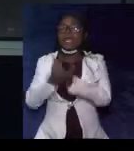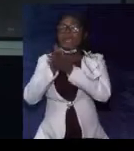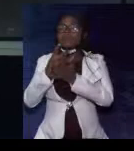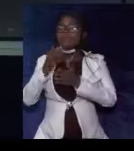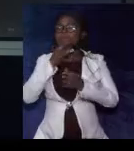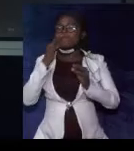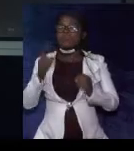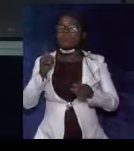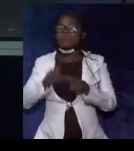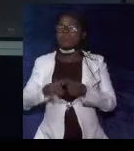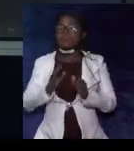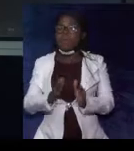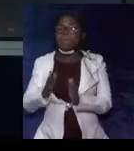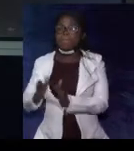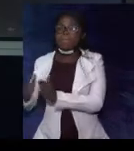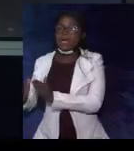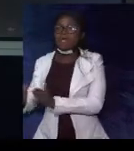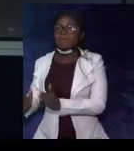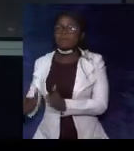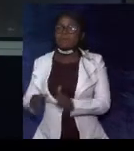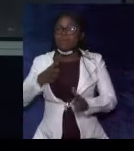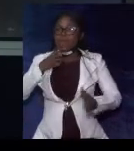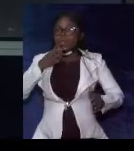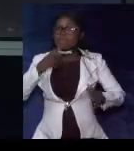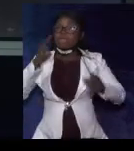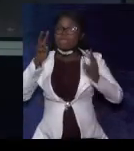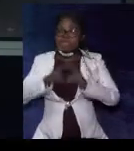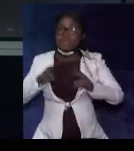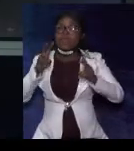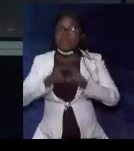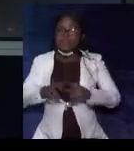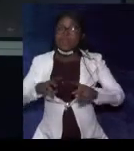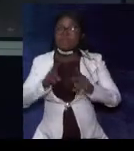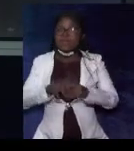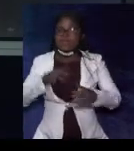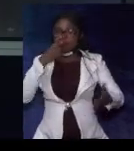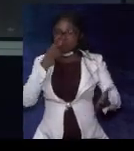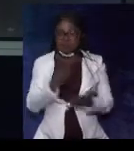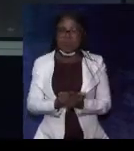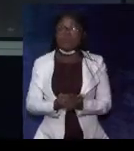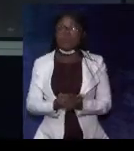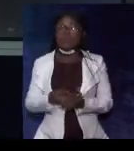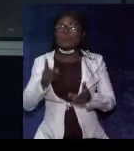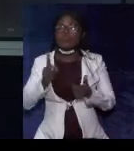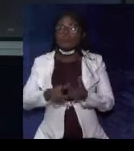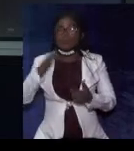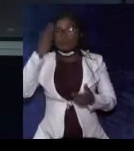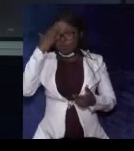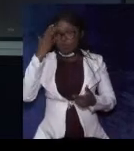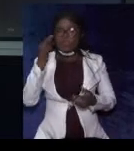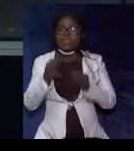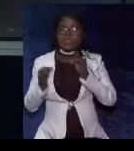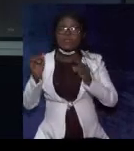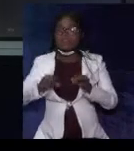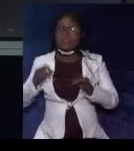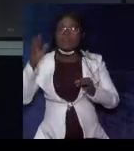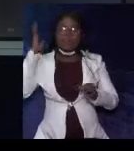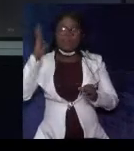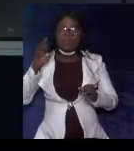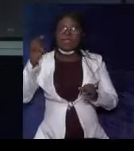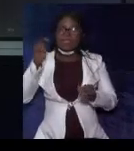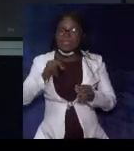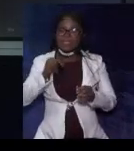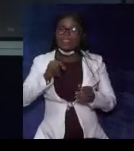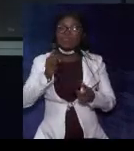one, it helps the farmer to plan effectively. The farmer will plan effectively to know if they will need to buy